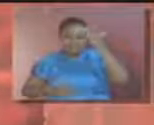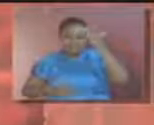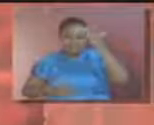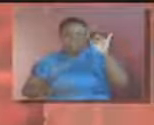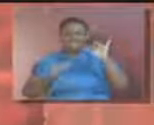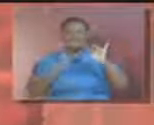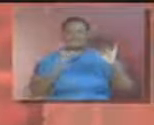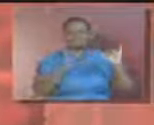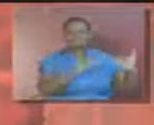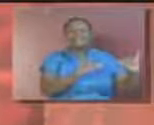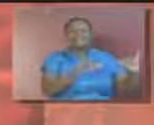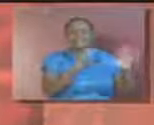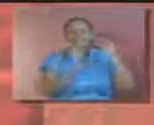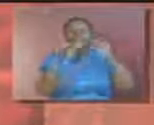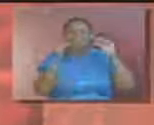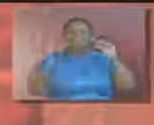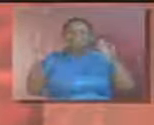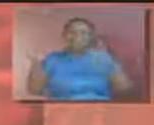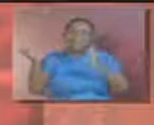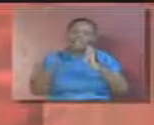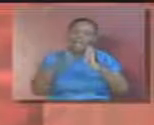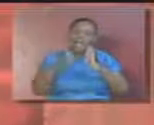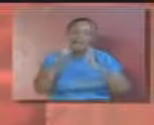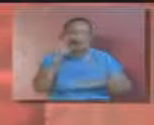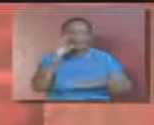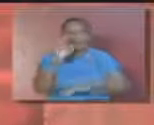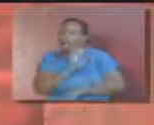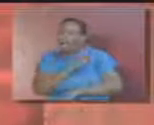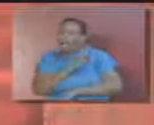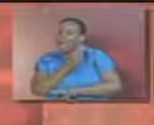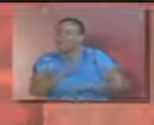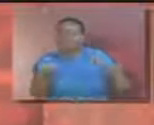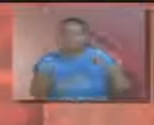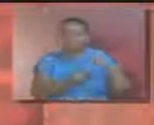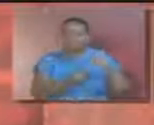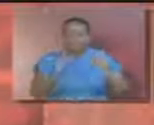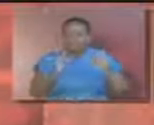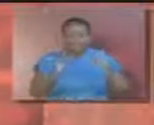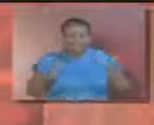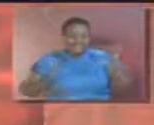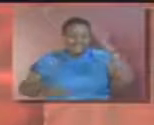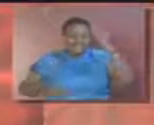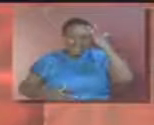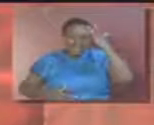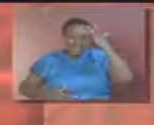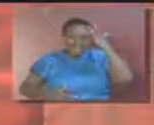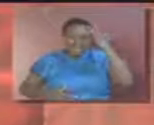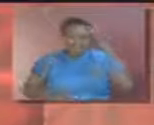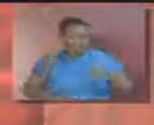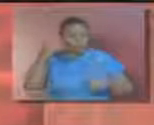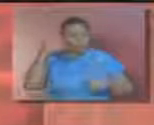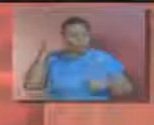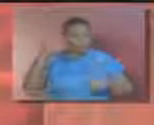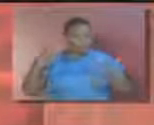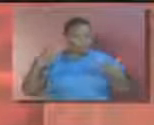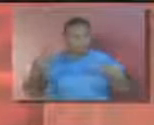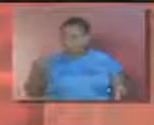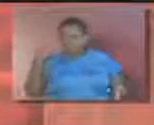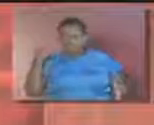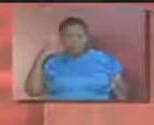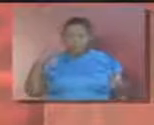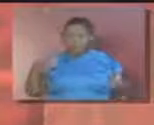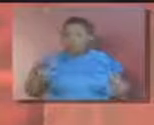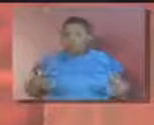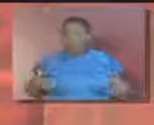isolation in a hospital. Those who are not symptomatic, the other public health regulations that we keep talking about,